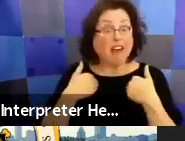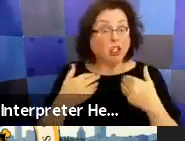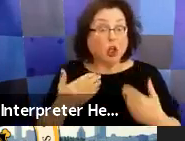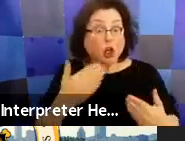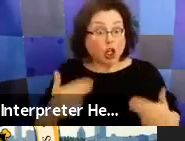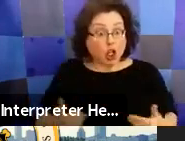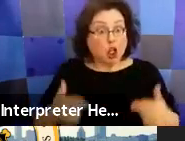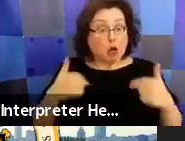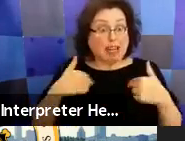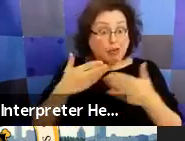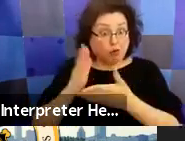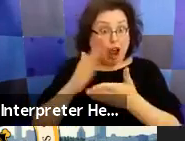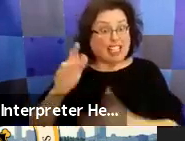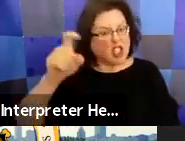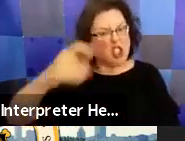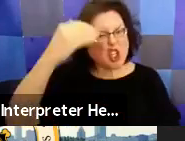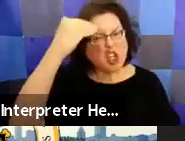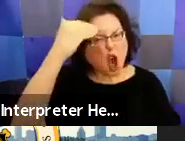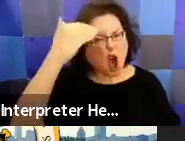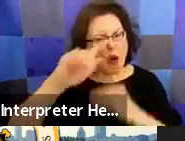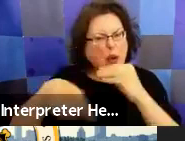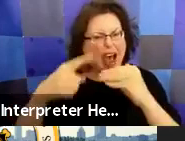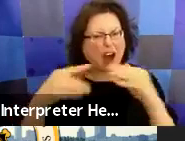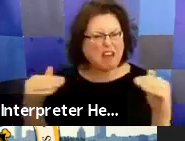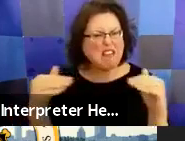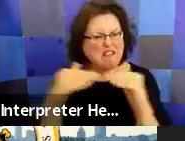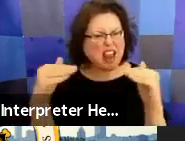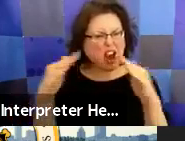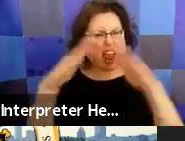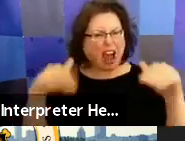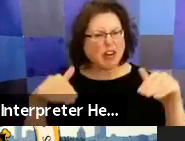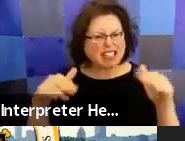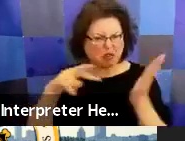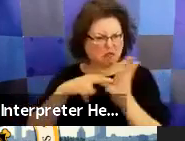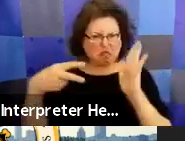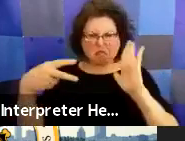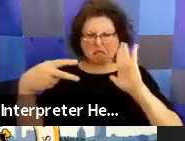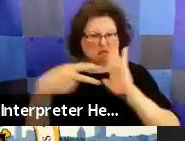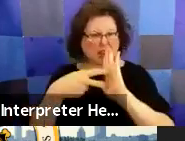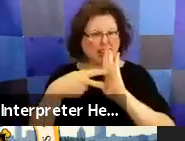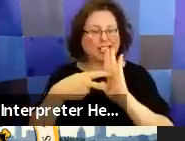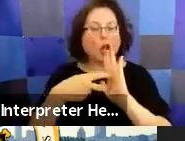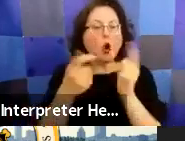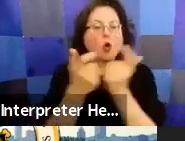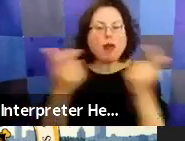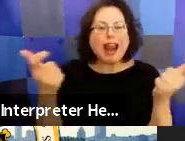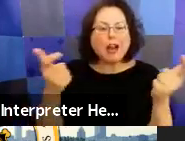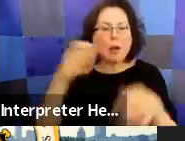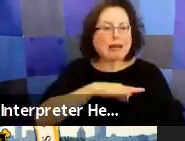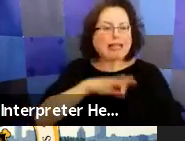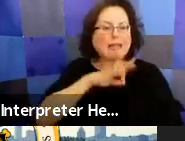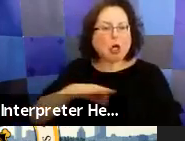about fair housing as it relates to you as a service provider in the greater Pittsburgh area.